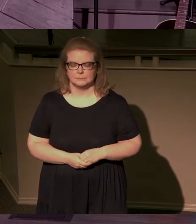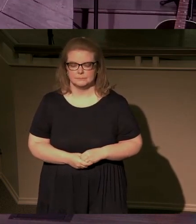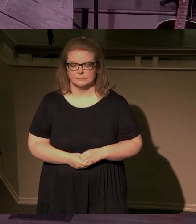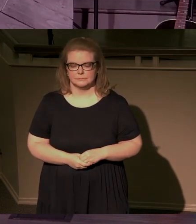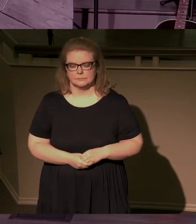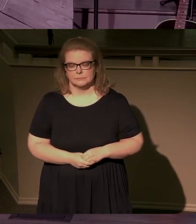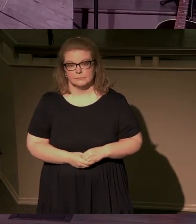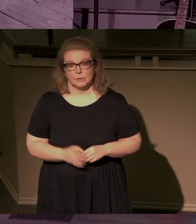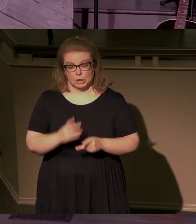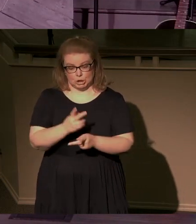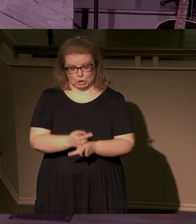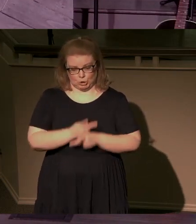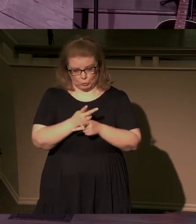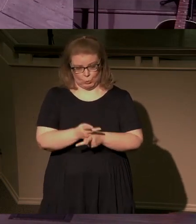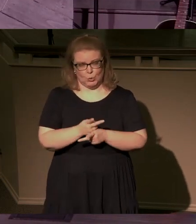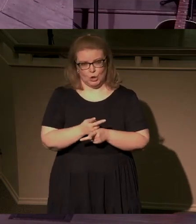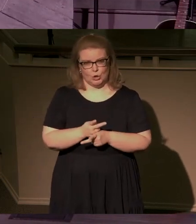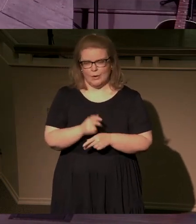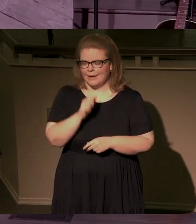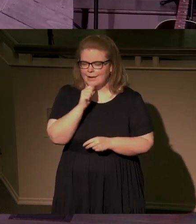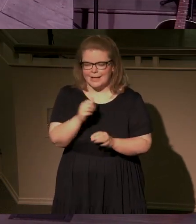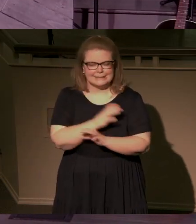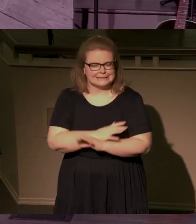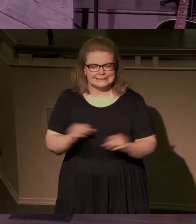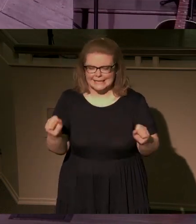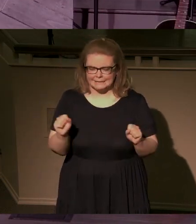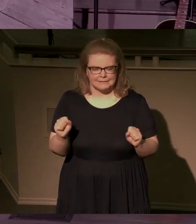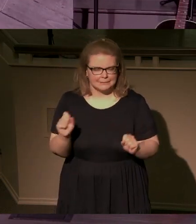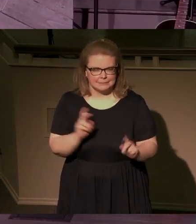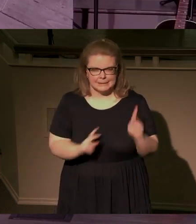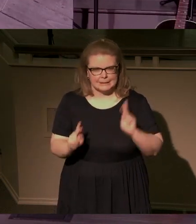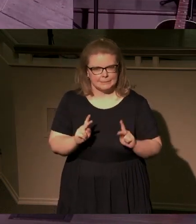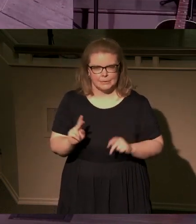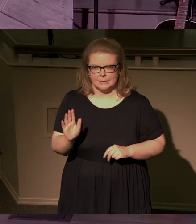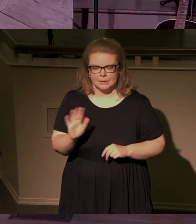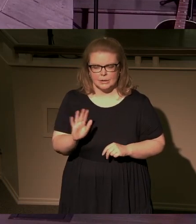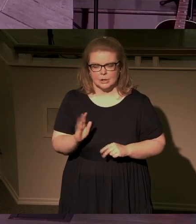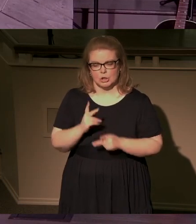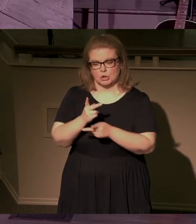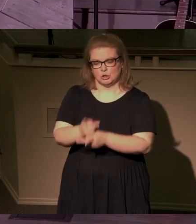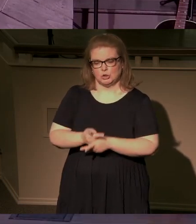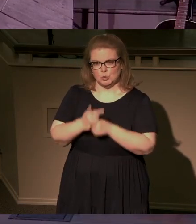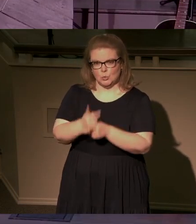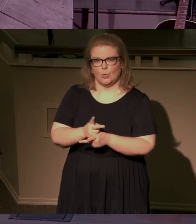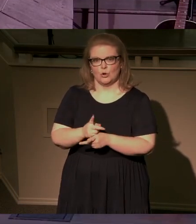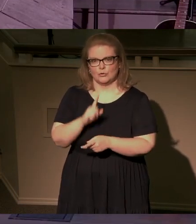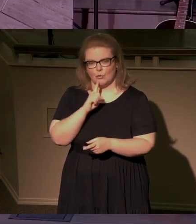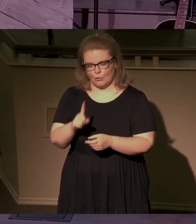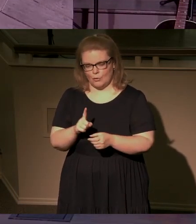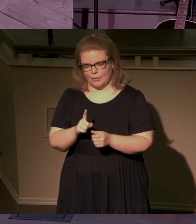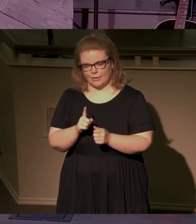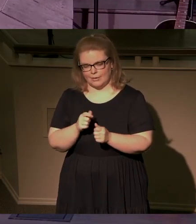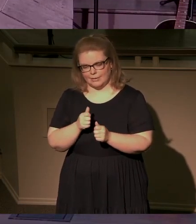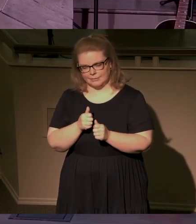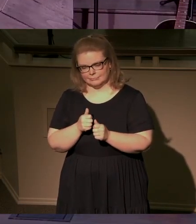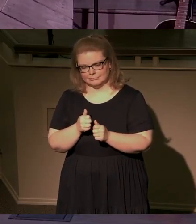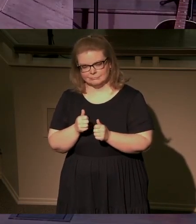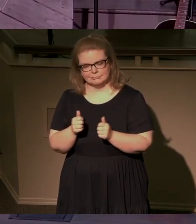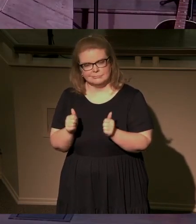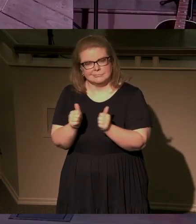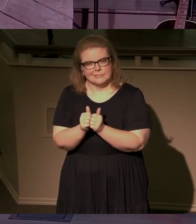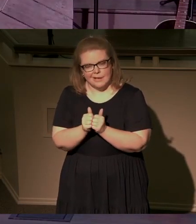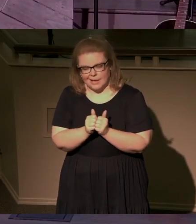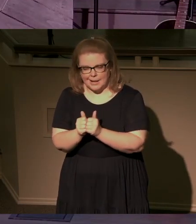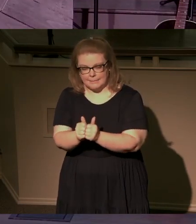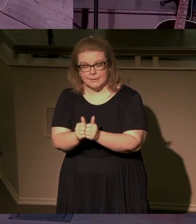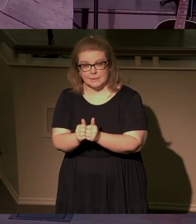You see, stewards are not saving. Stewards are accompanying. Stewards pick you up